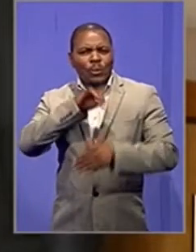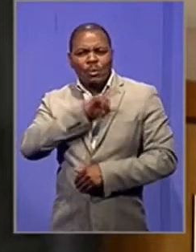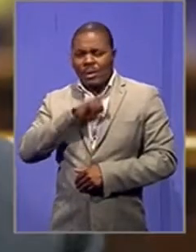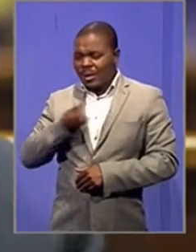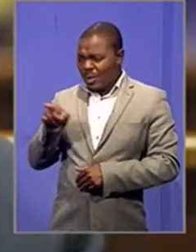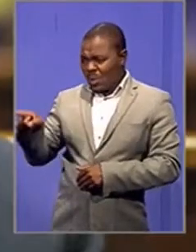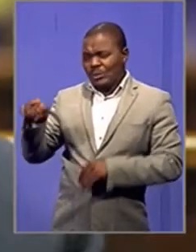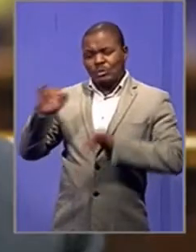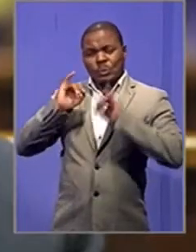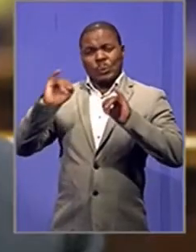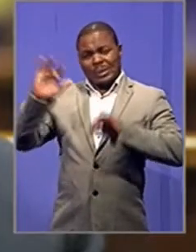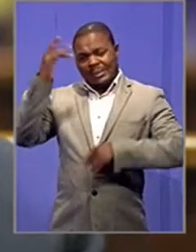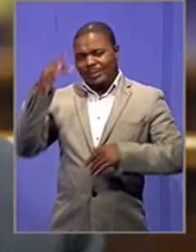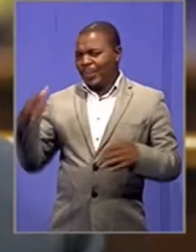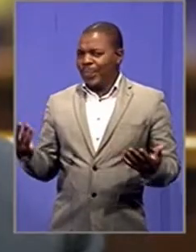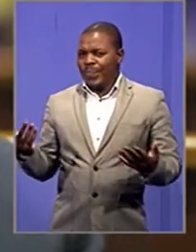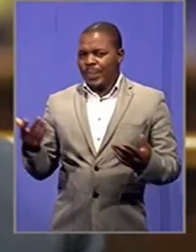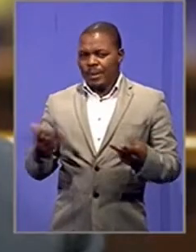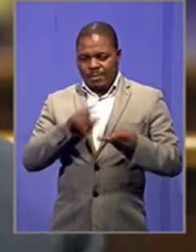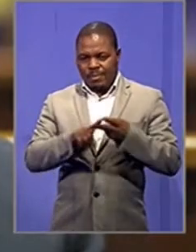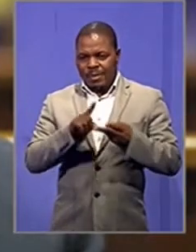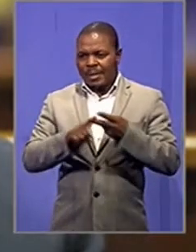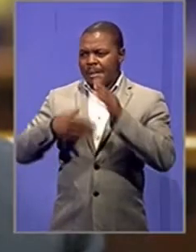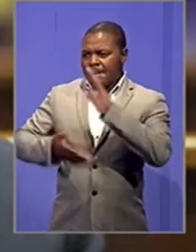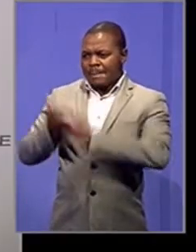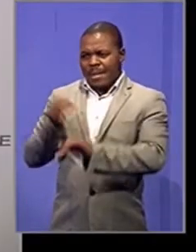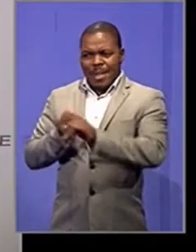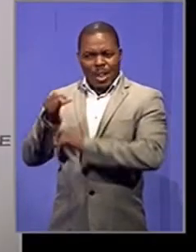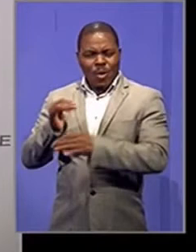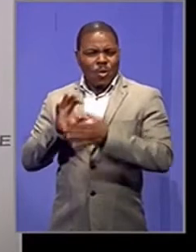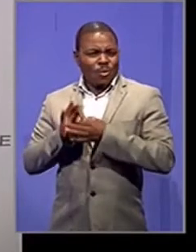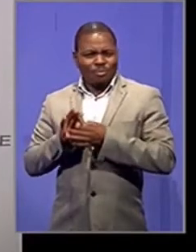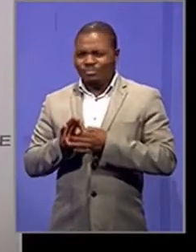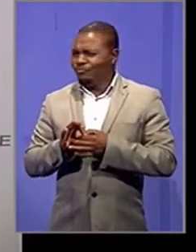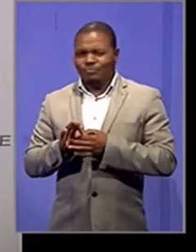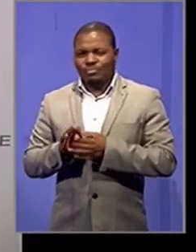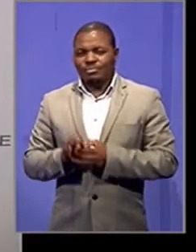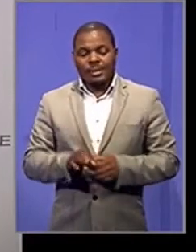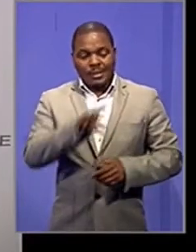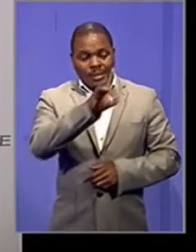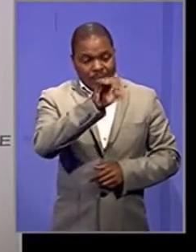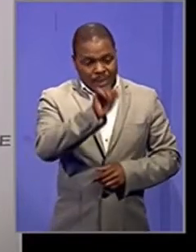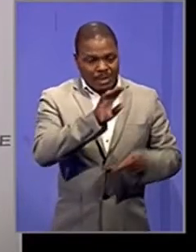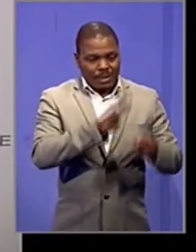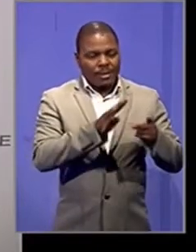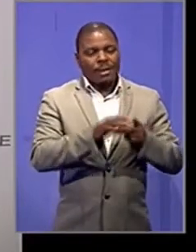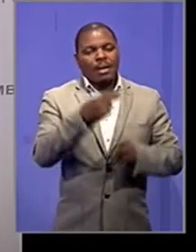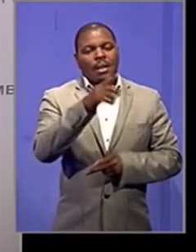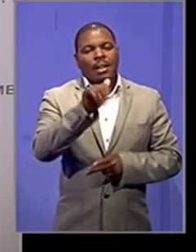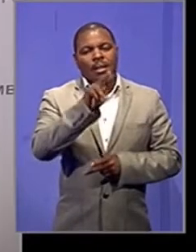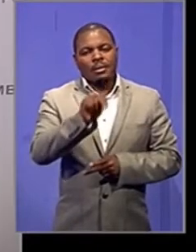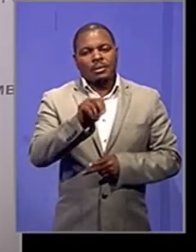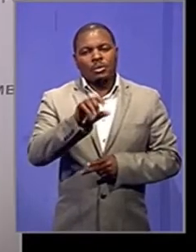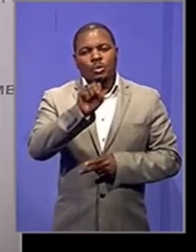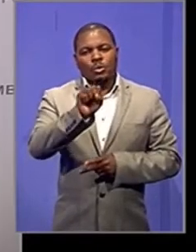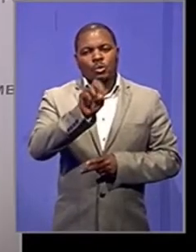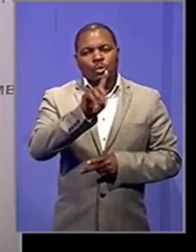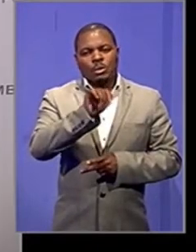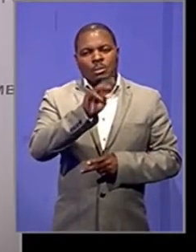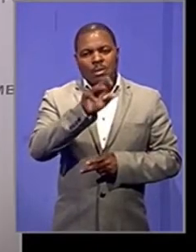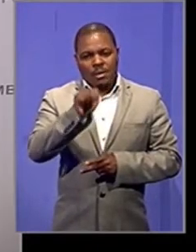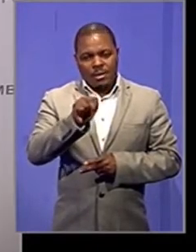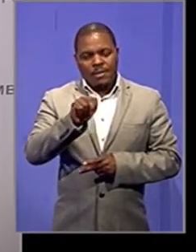lwala tota mo goreng a bo a neelwe parola. Se se bakile gore DA le setheo sa Helen Suzman Foundation le